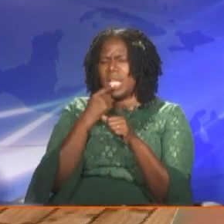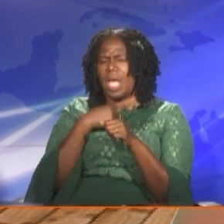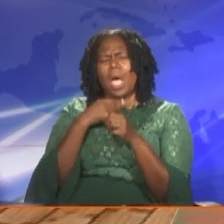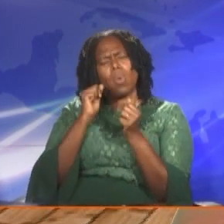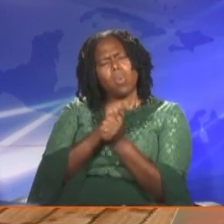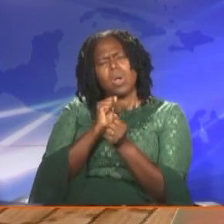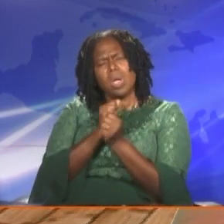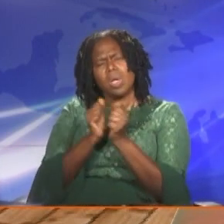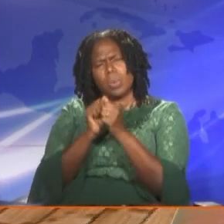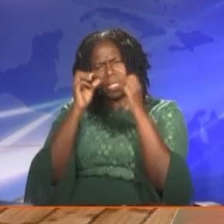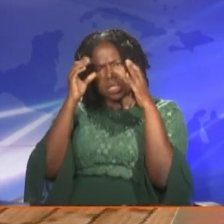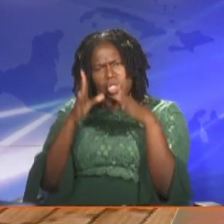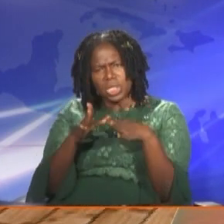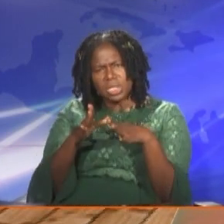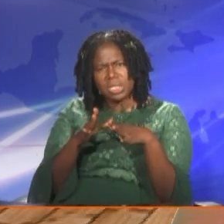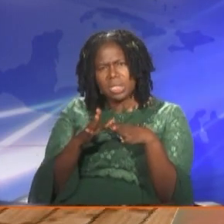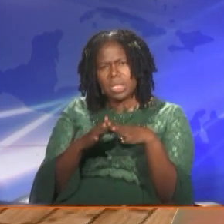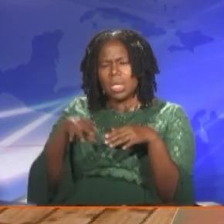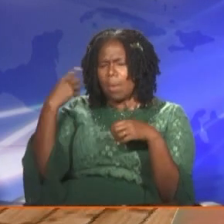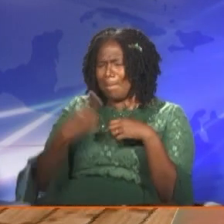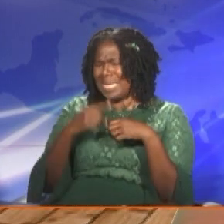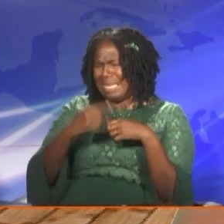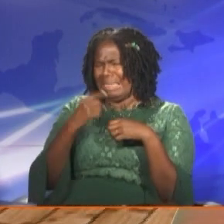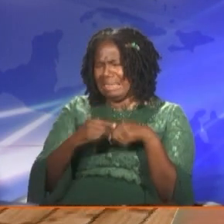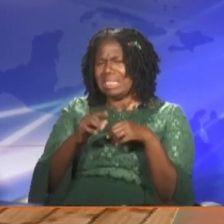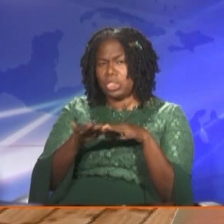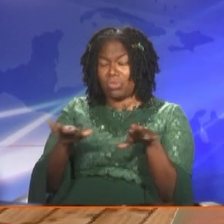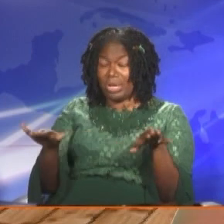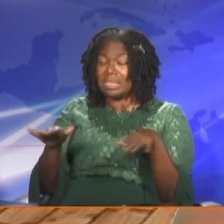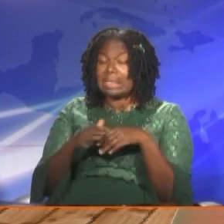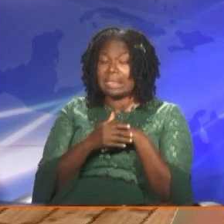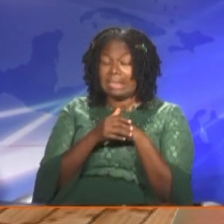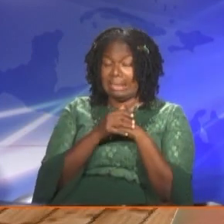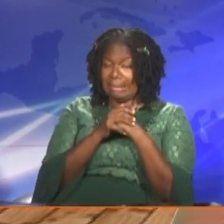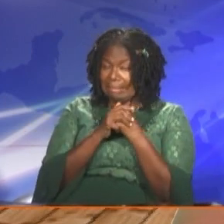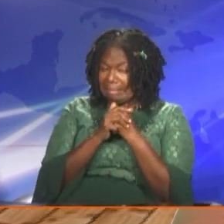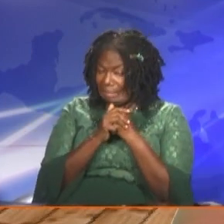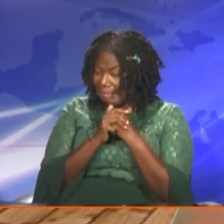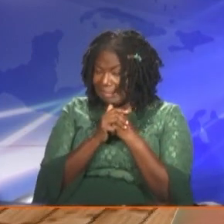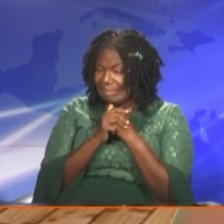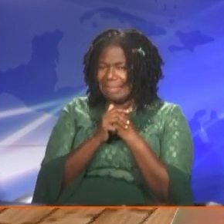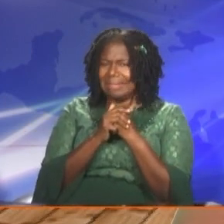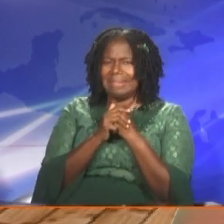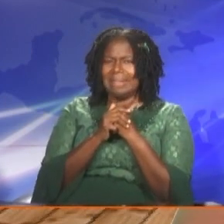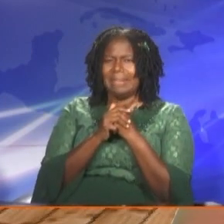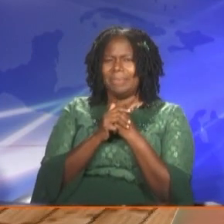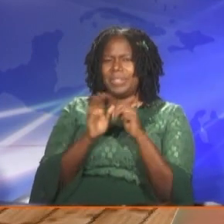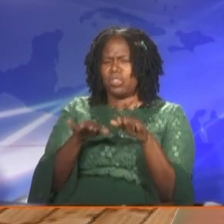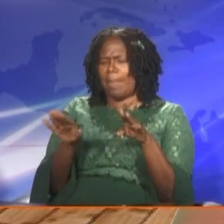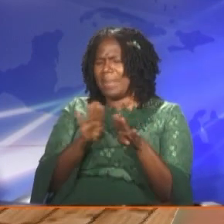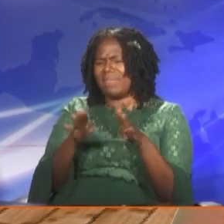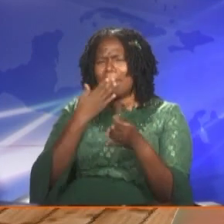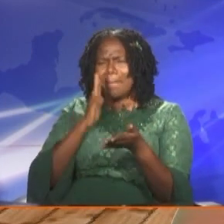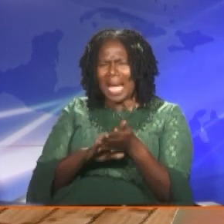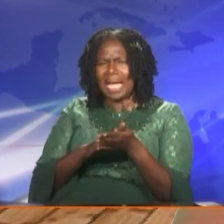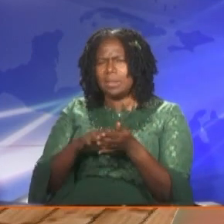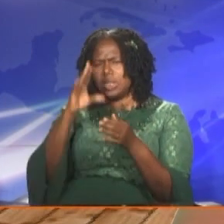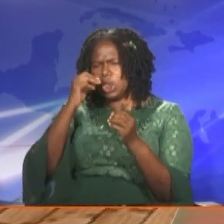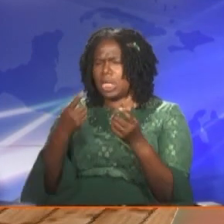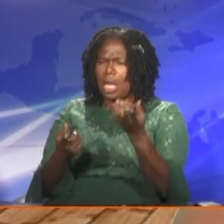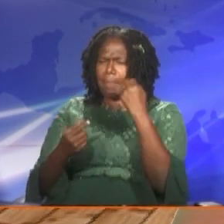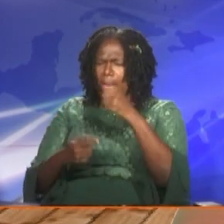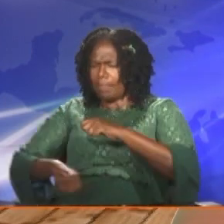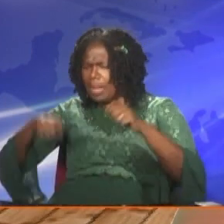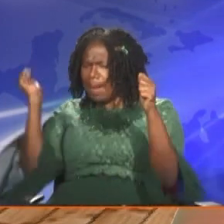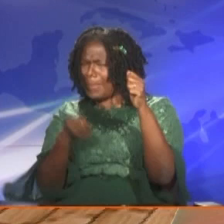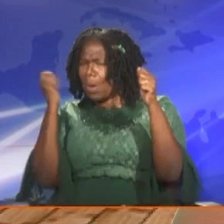who would beat children if they're behaving badly, because it's